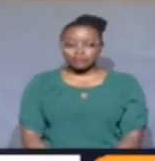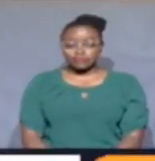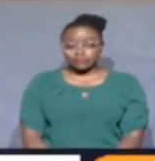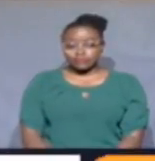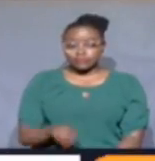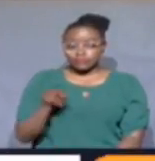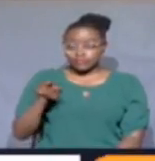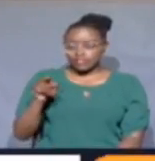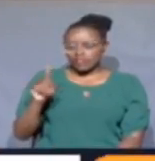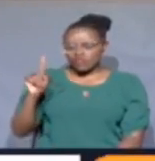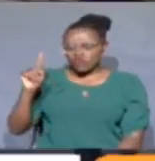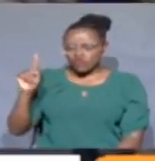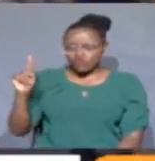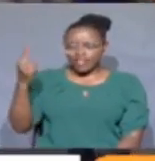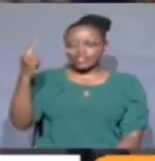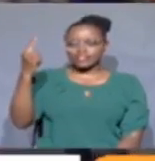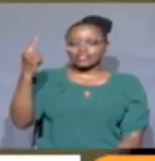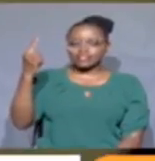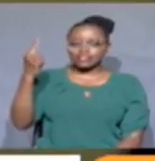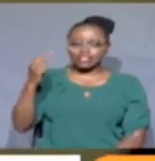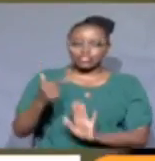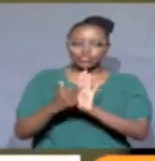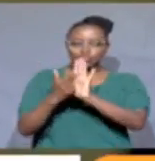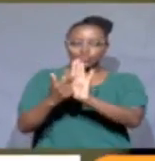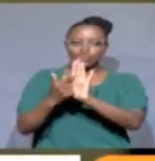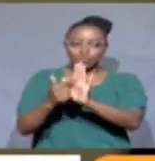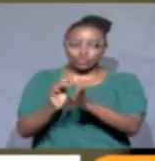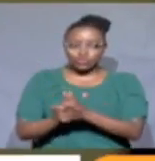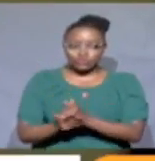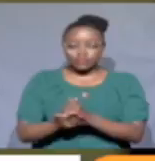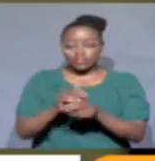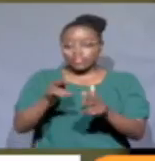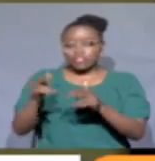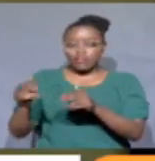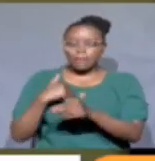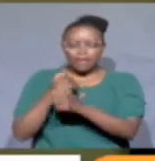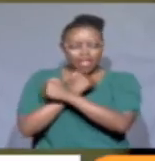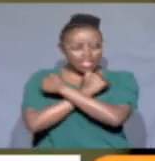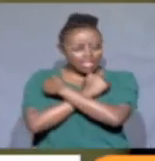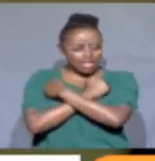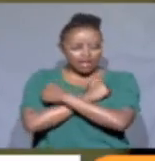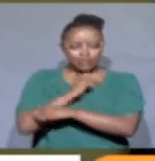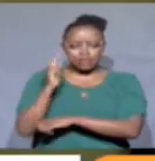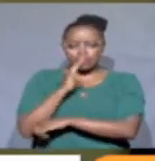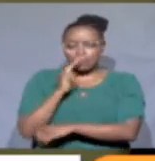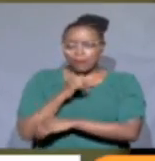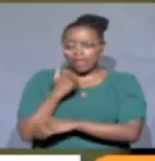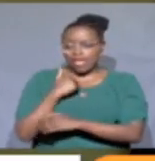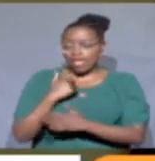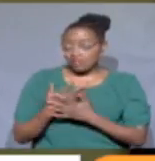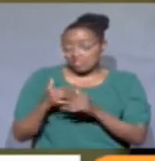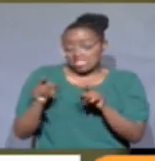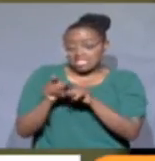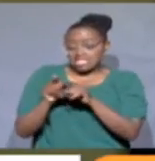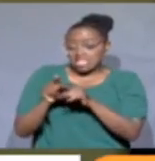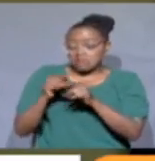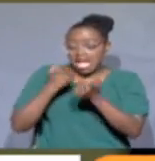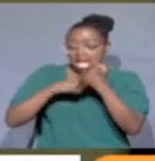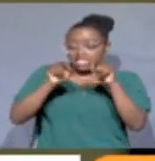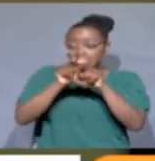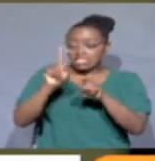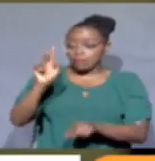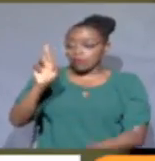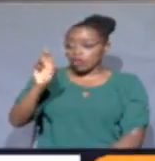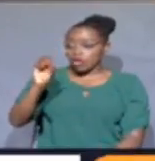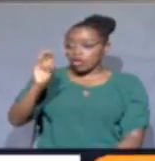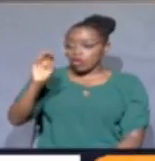Casey Undercover was my very first show, series regular, and I loved it. I got to play a robot, so that was awesome